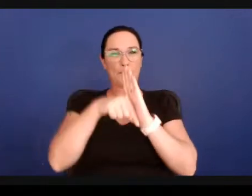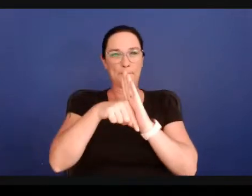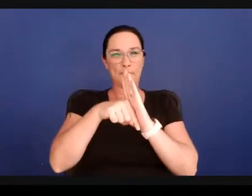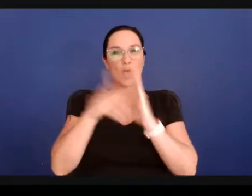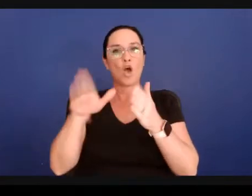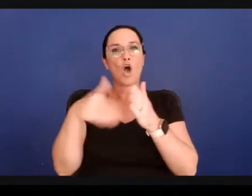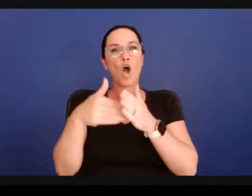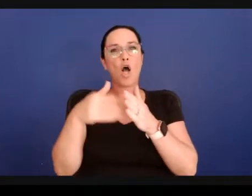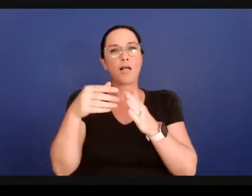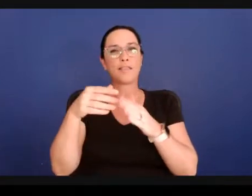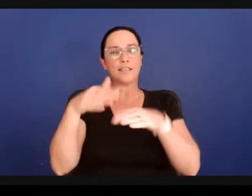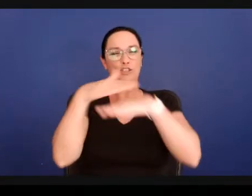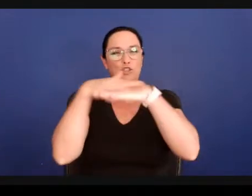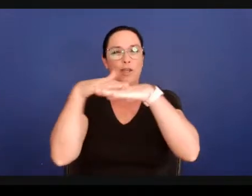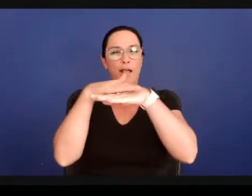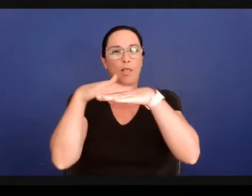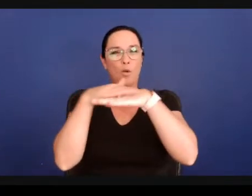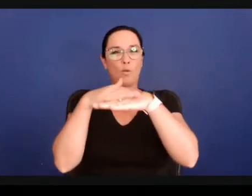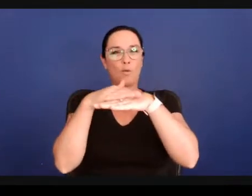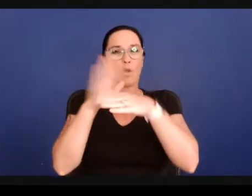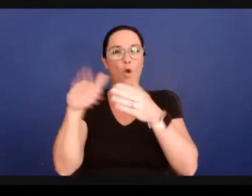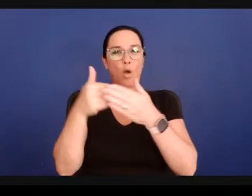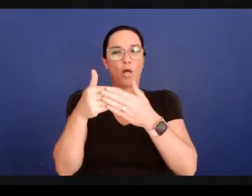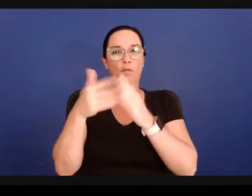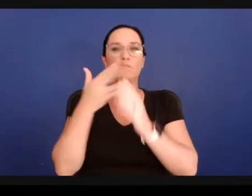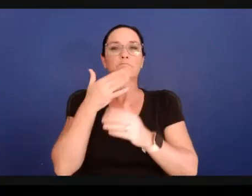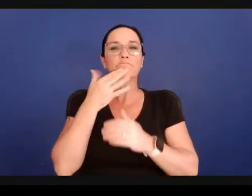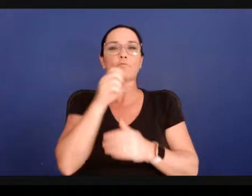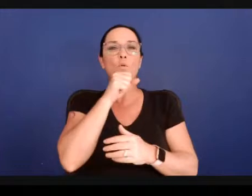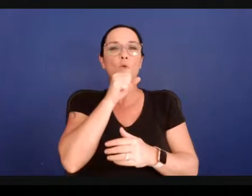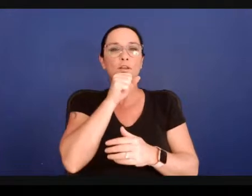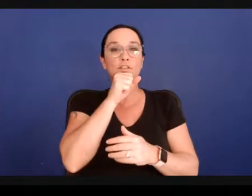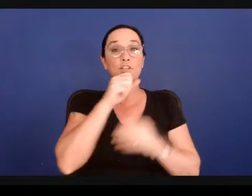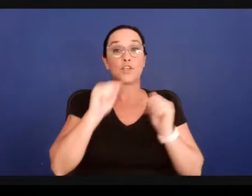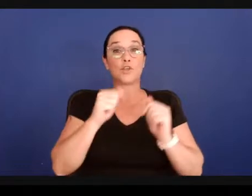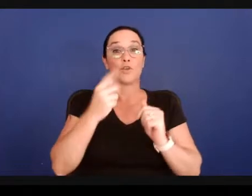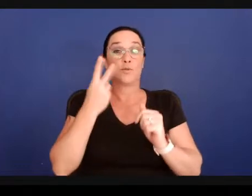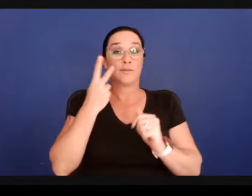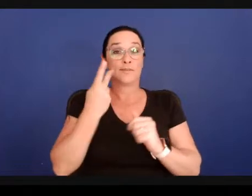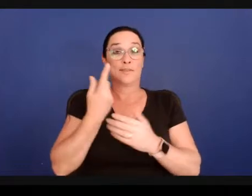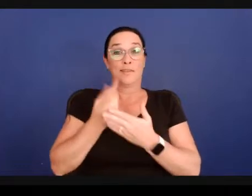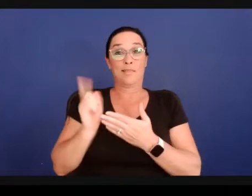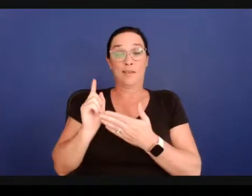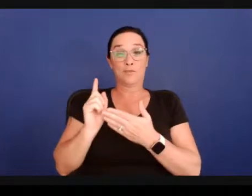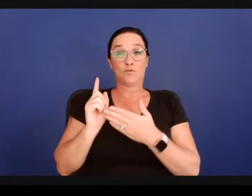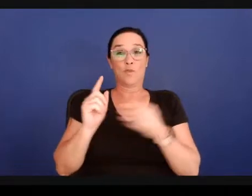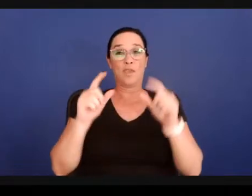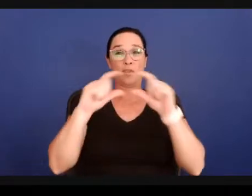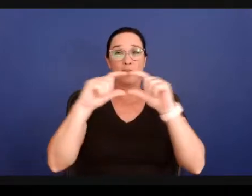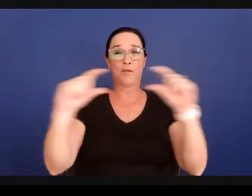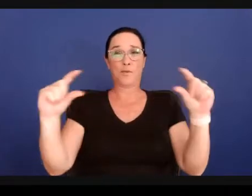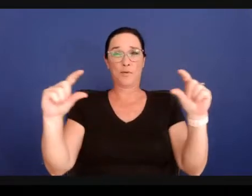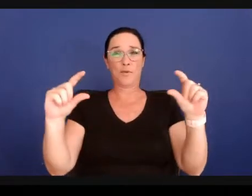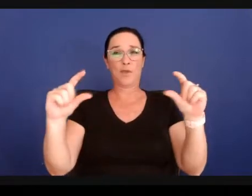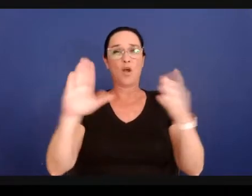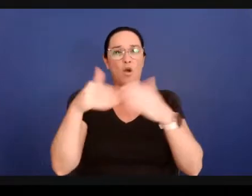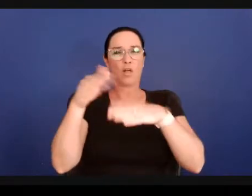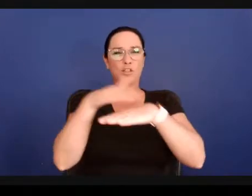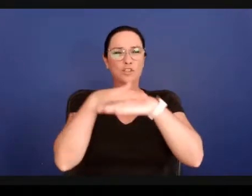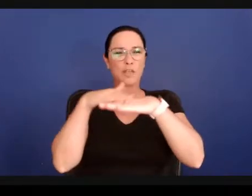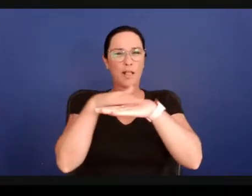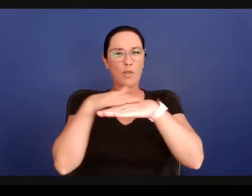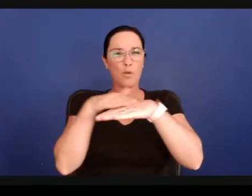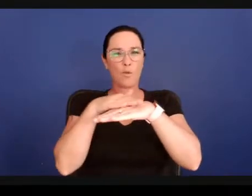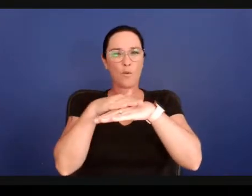band of these oranges. So you see within the last week here was that increase in the shallow seismicity of Kilauea,